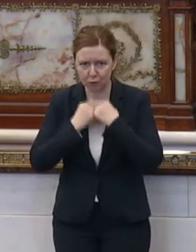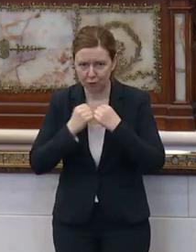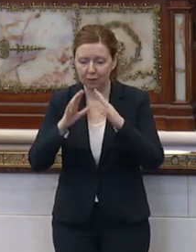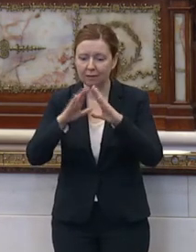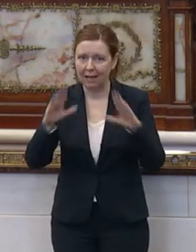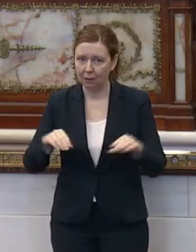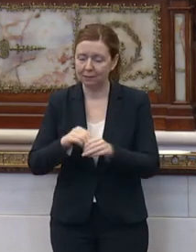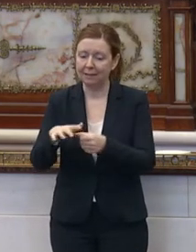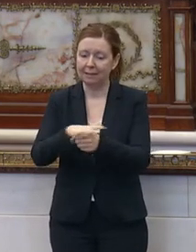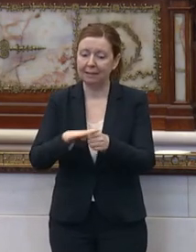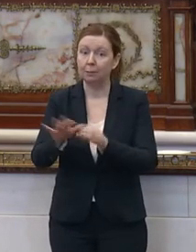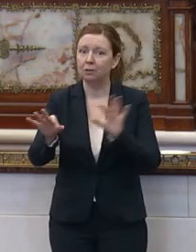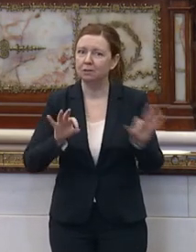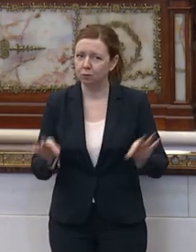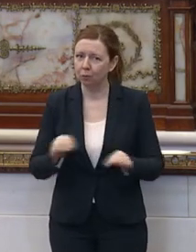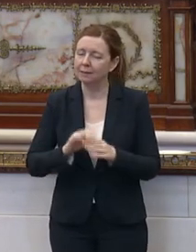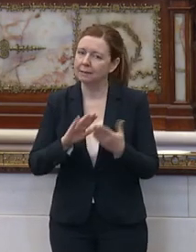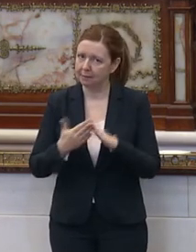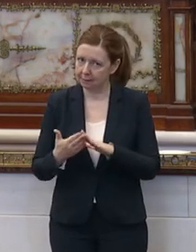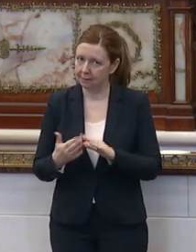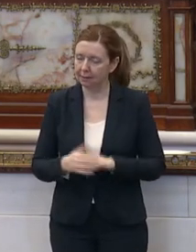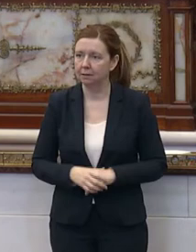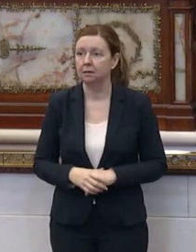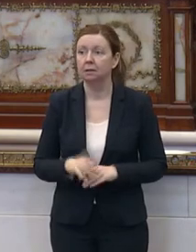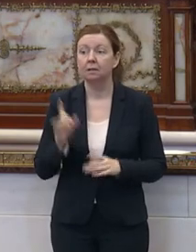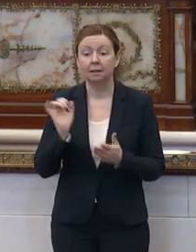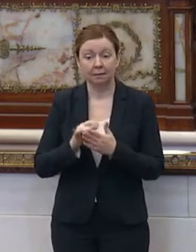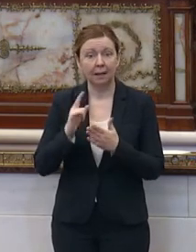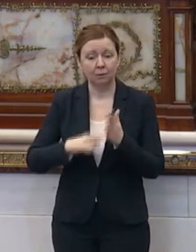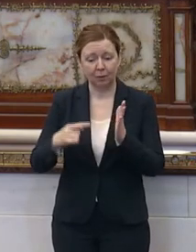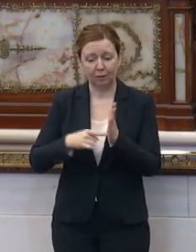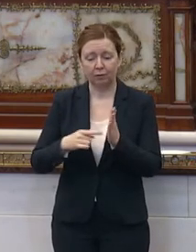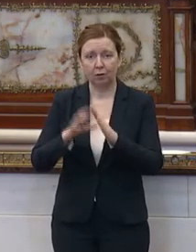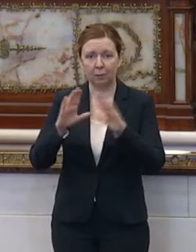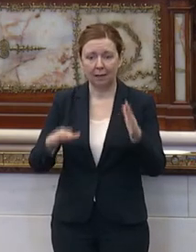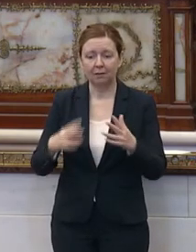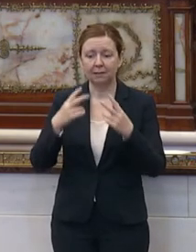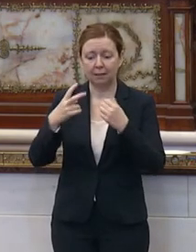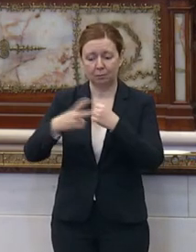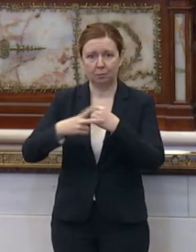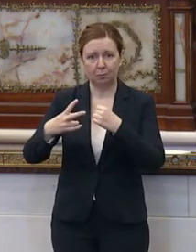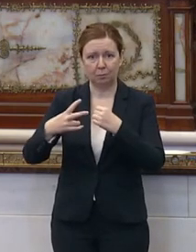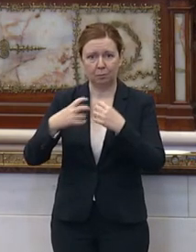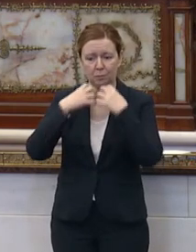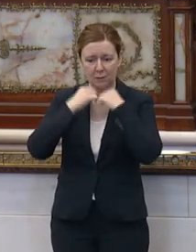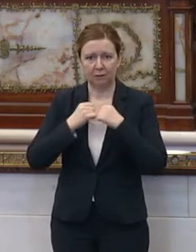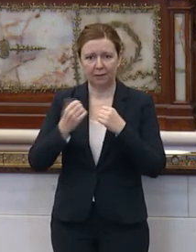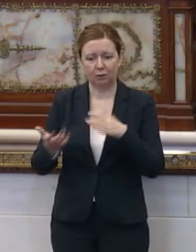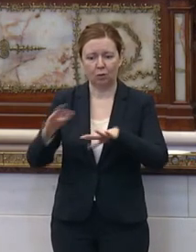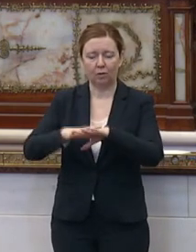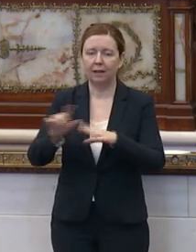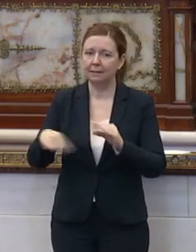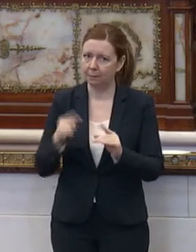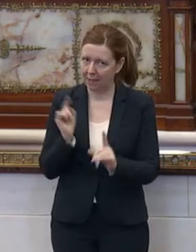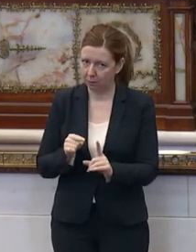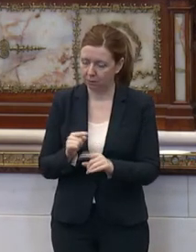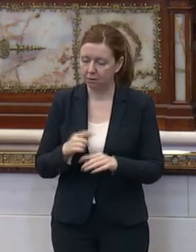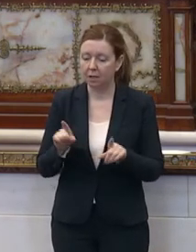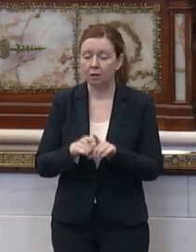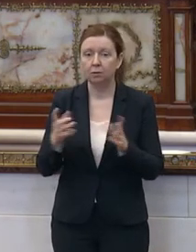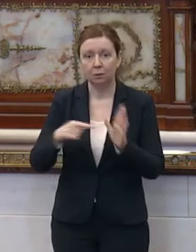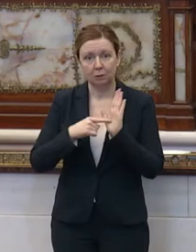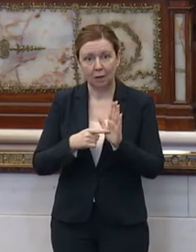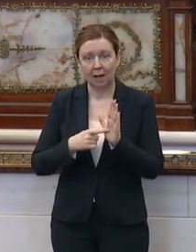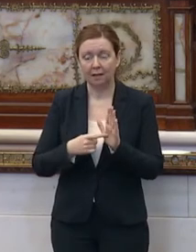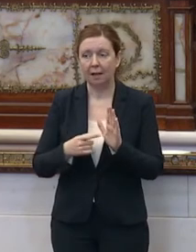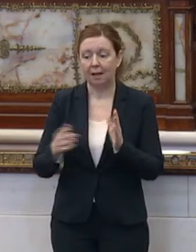housing in neighborhoods of choice in this city. This is what the Affordable Housing Preservation Overlay is all about. I also want to